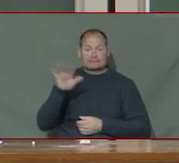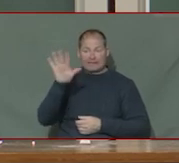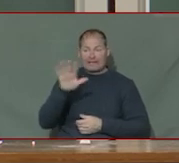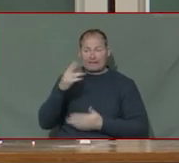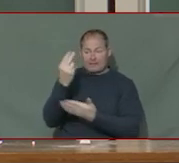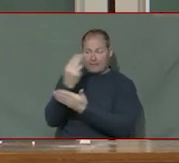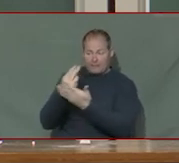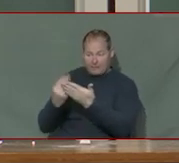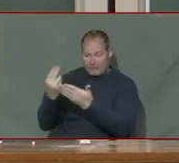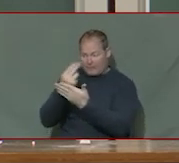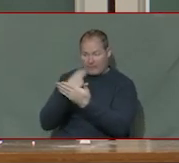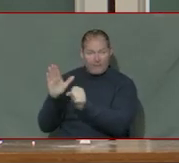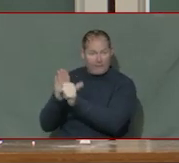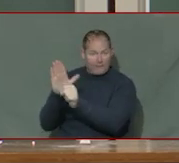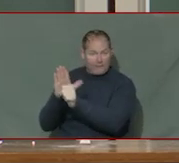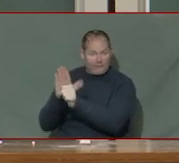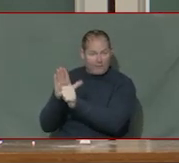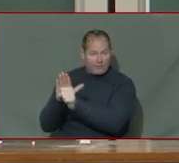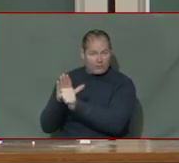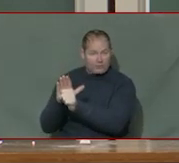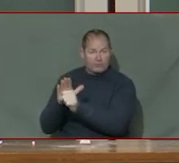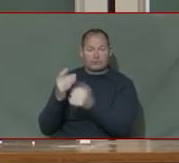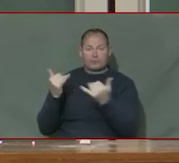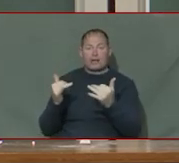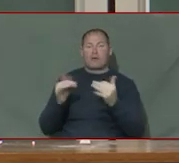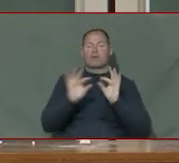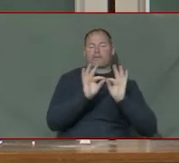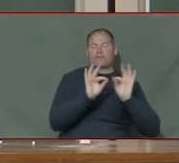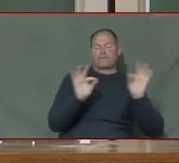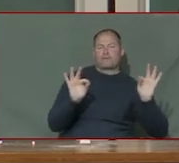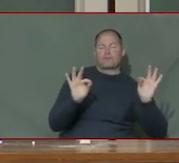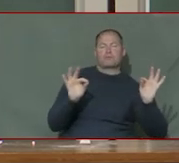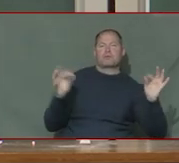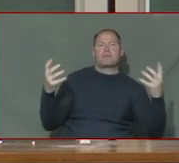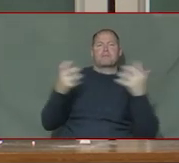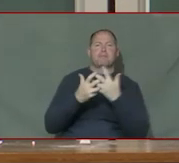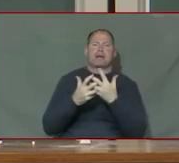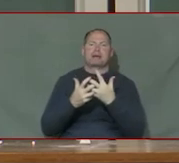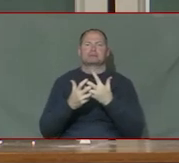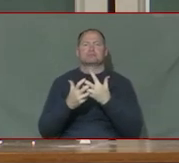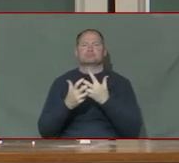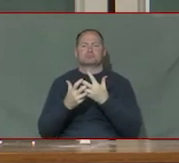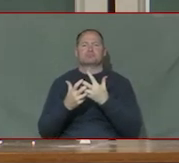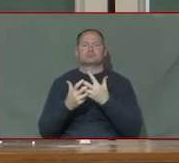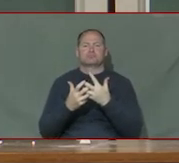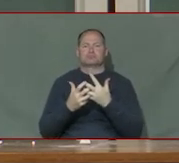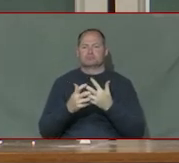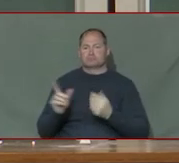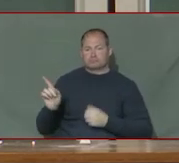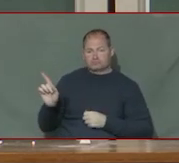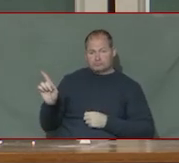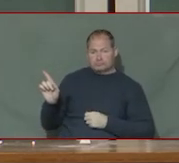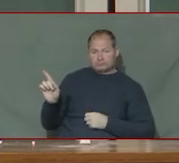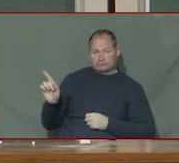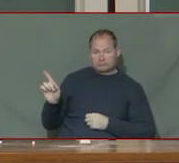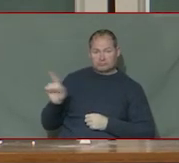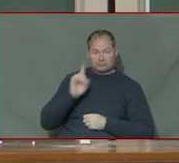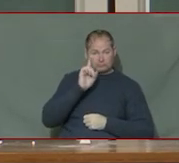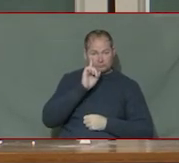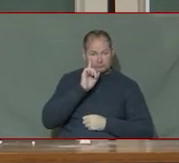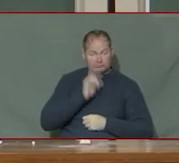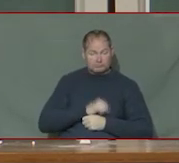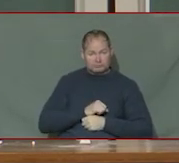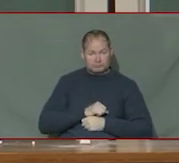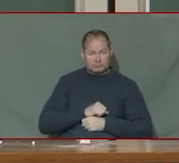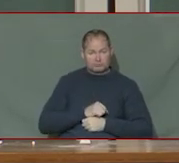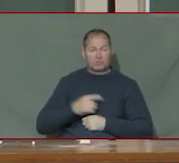is a segment, is given by this formula, pi minus 2 divided by 4 multiplied by x to the power of 4 minus